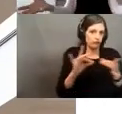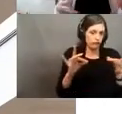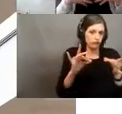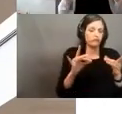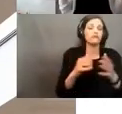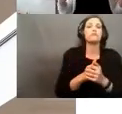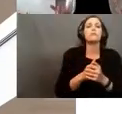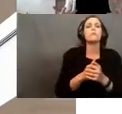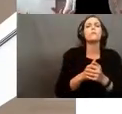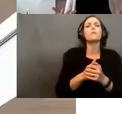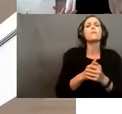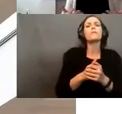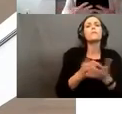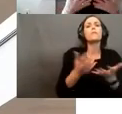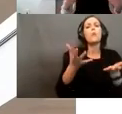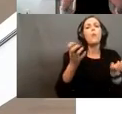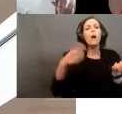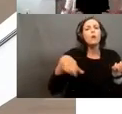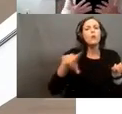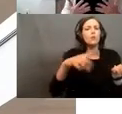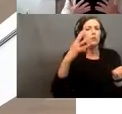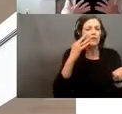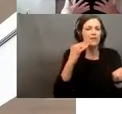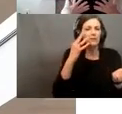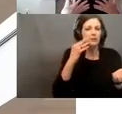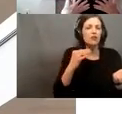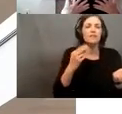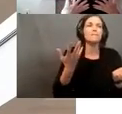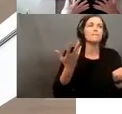what we want you to experience as a modern